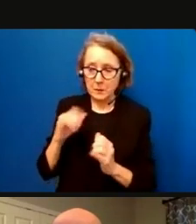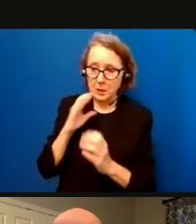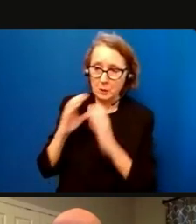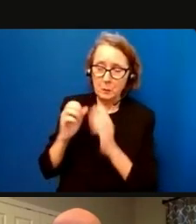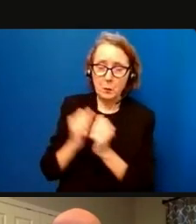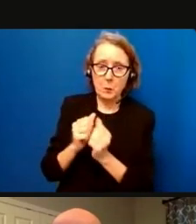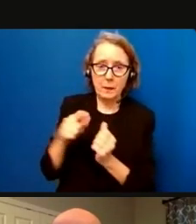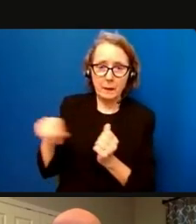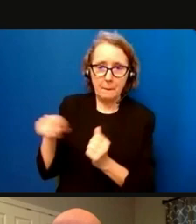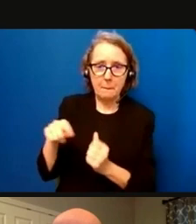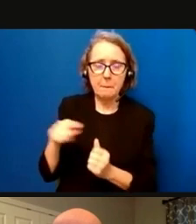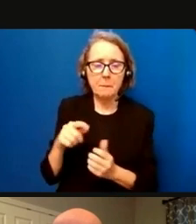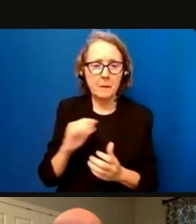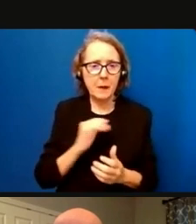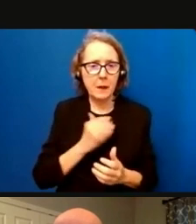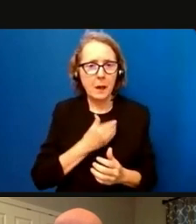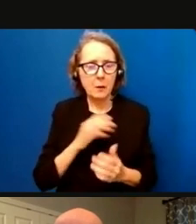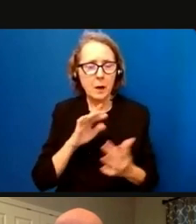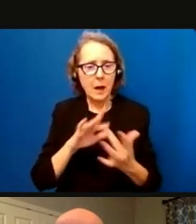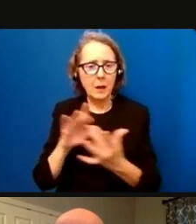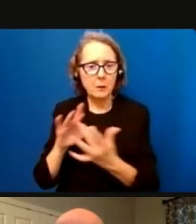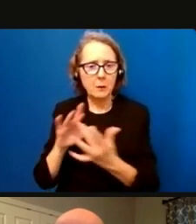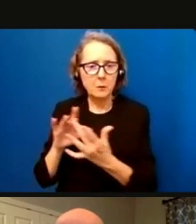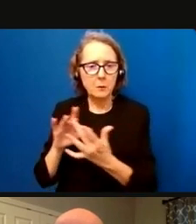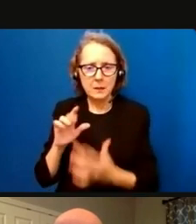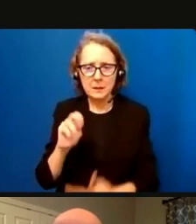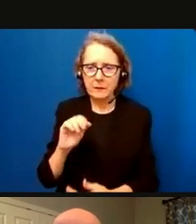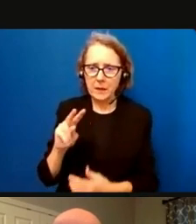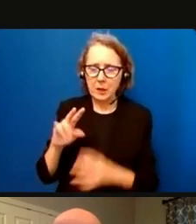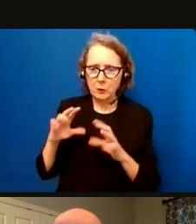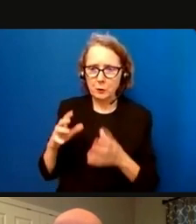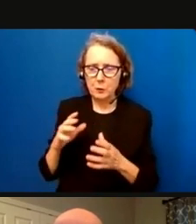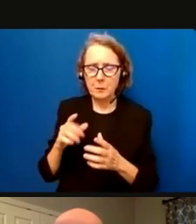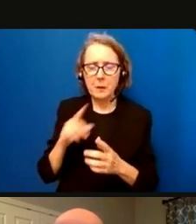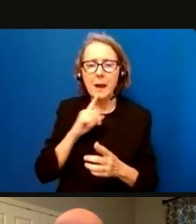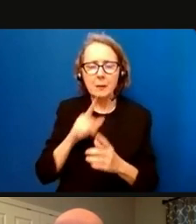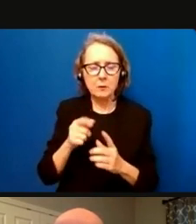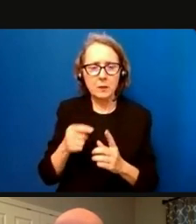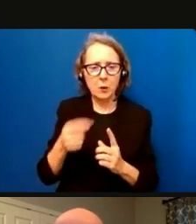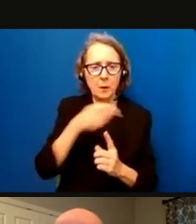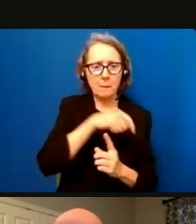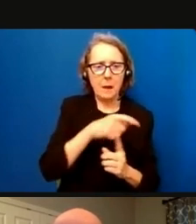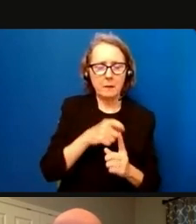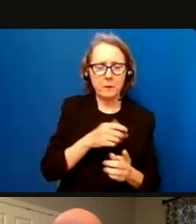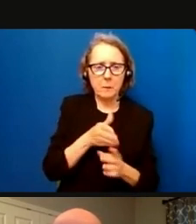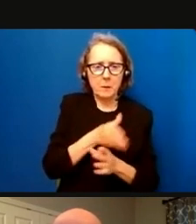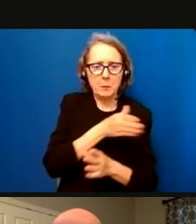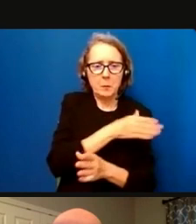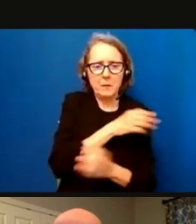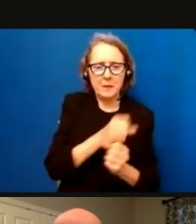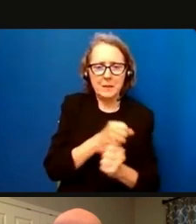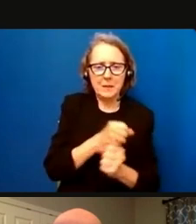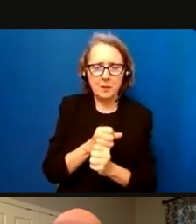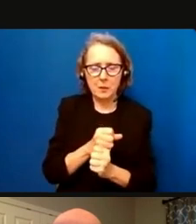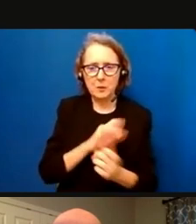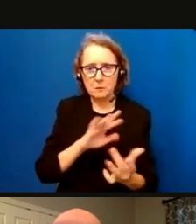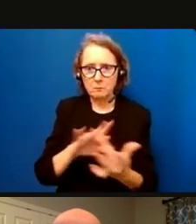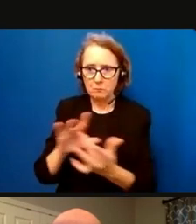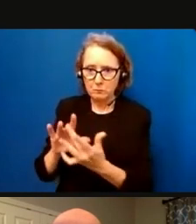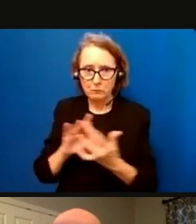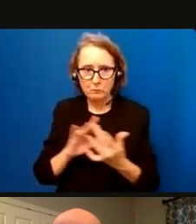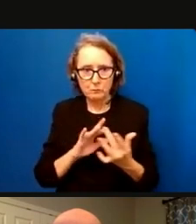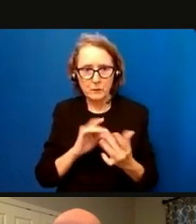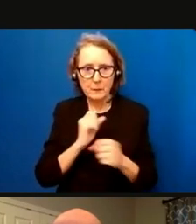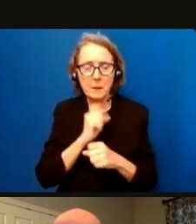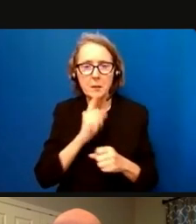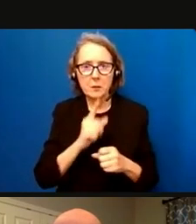with. Our outreach navigators are actually going back from the previous years, making contact and making sure that